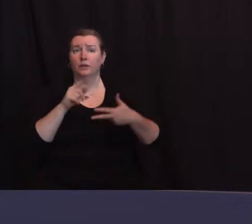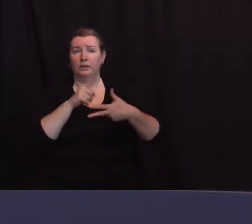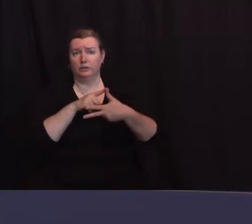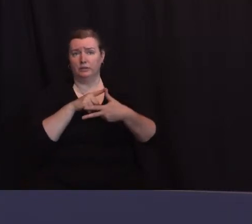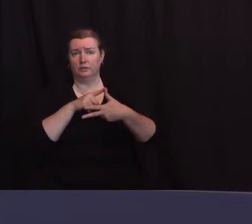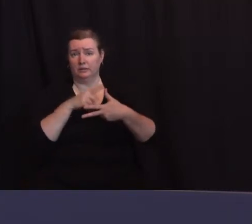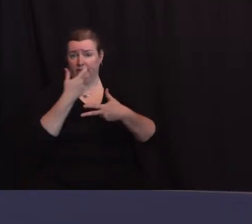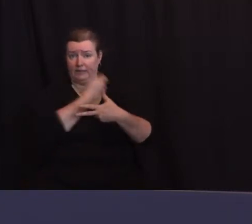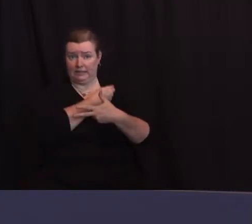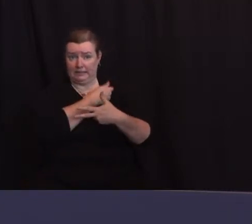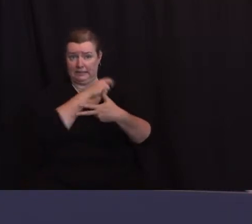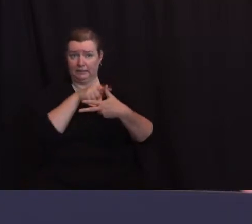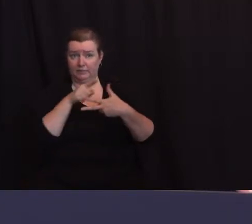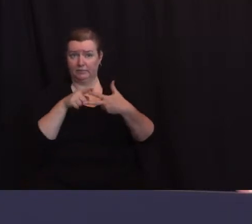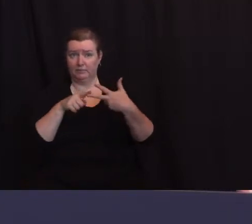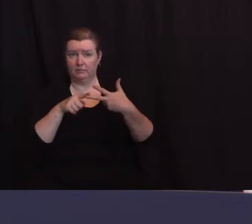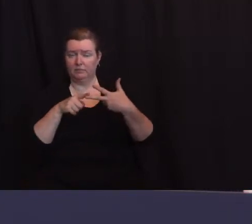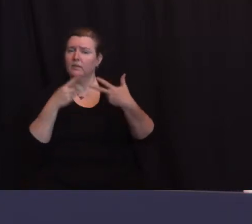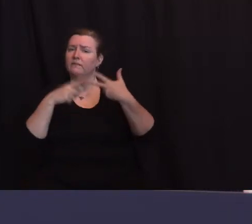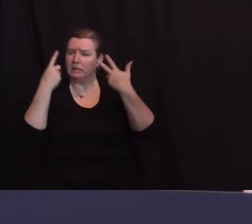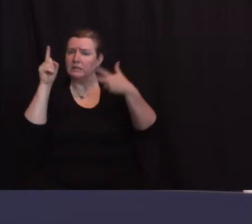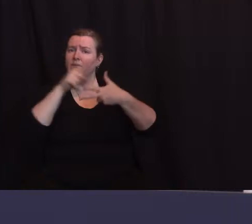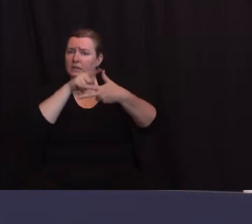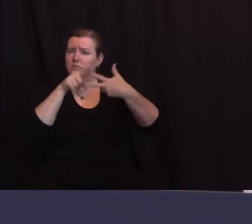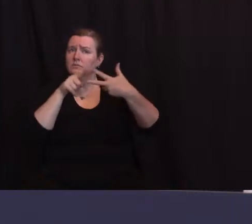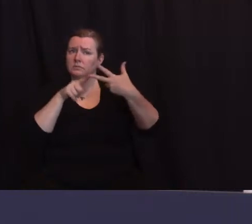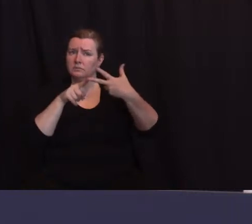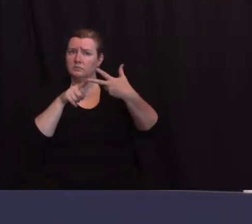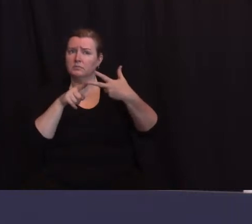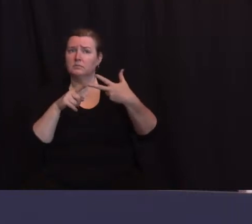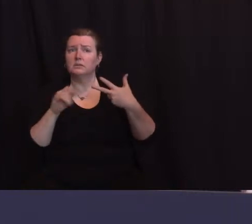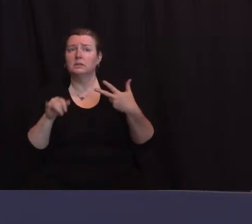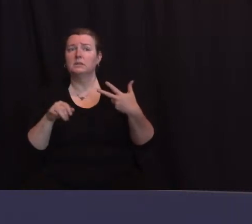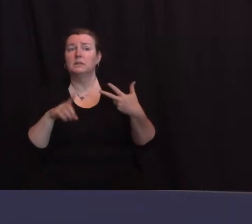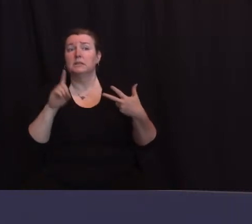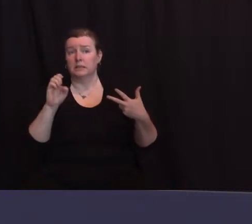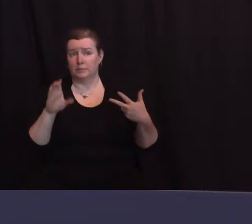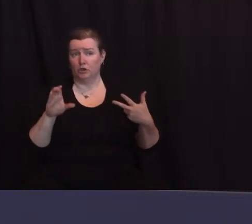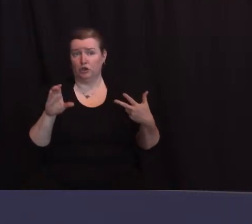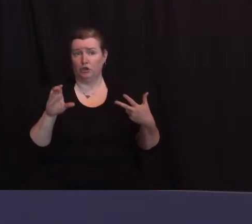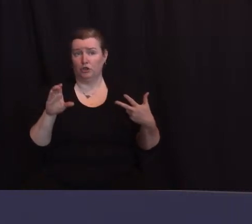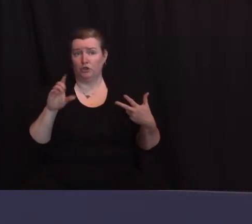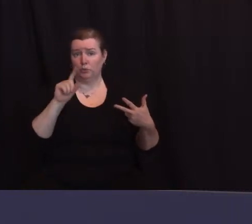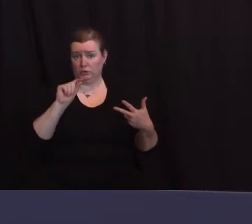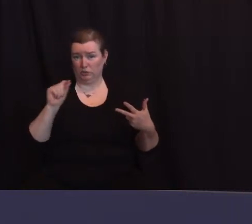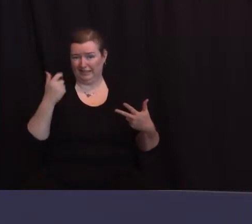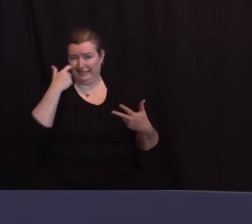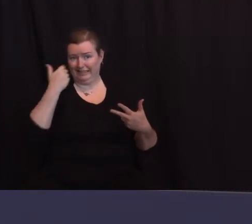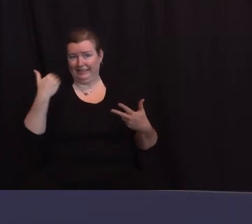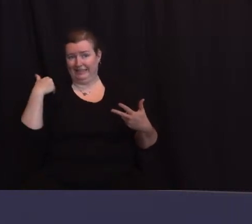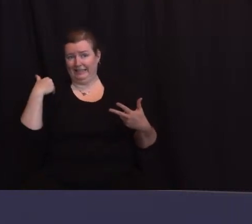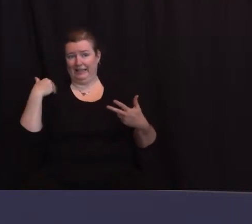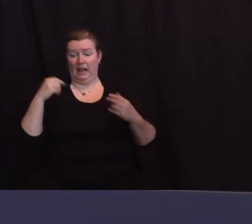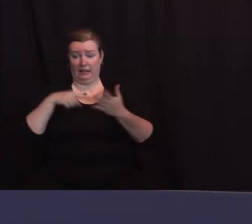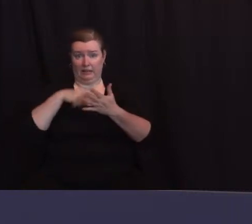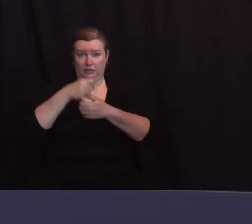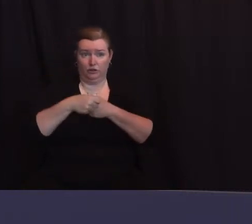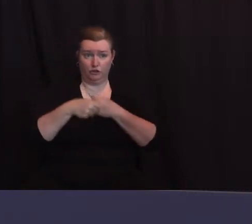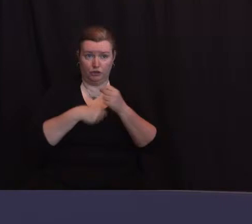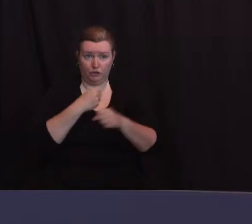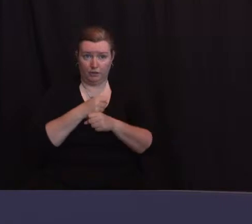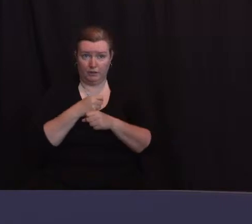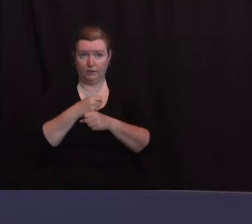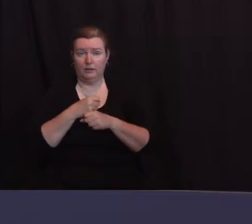extremely effective. Between December 15th, 2020 and April 23rd, the department